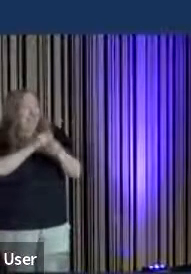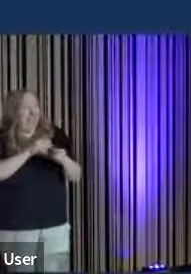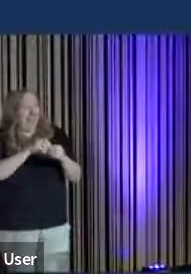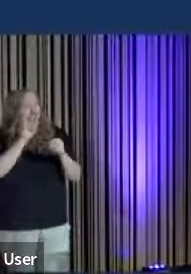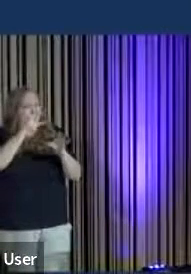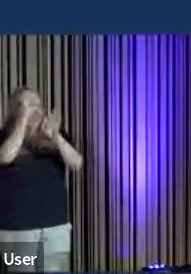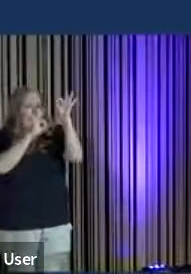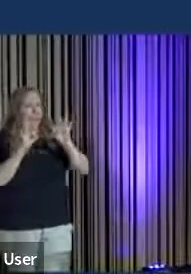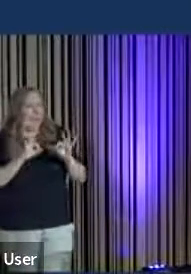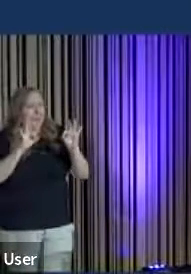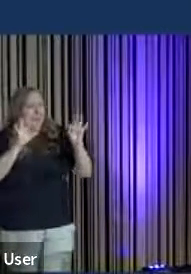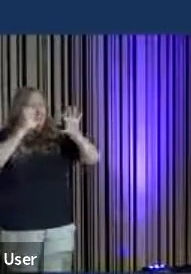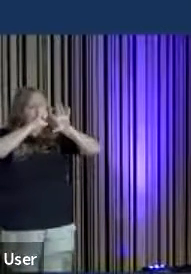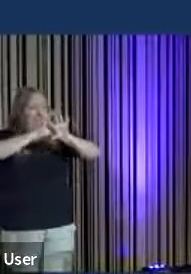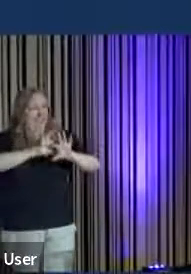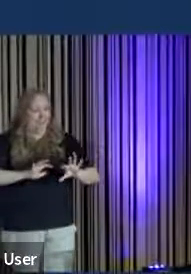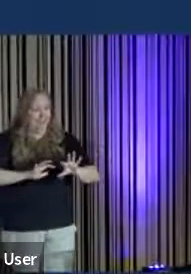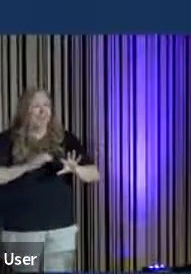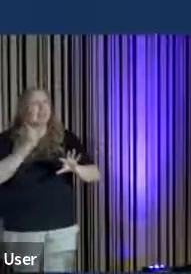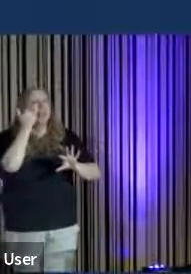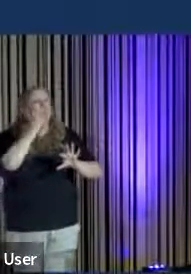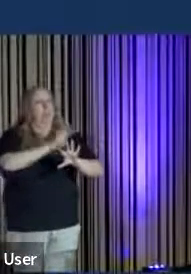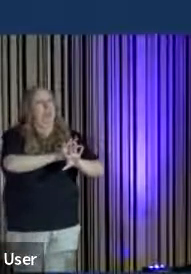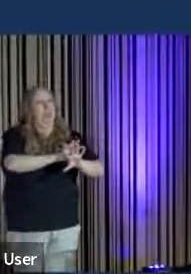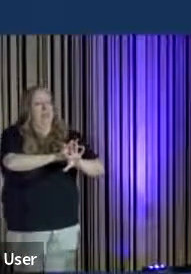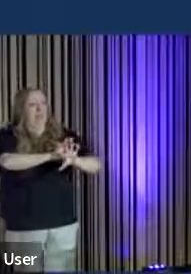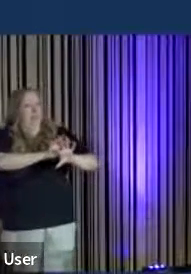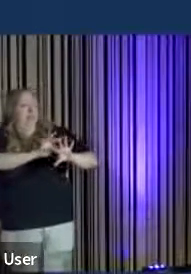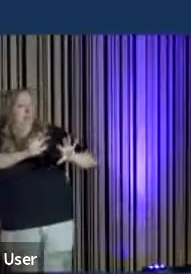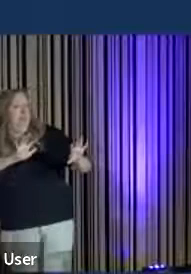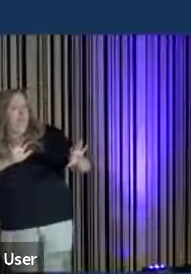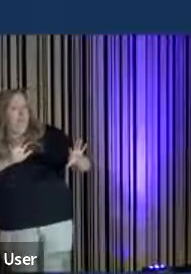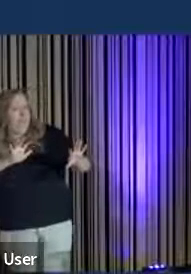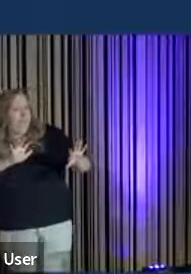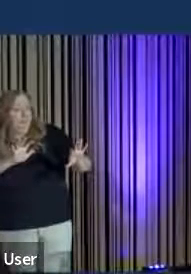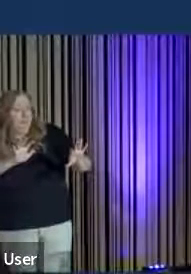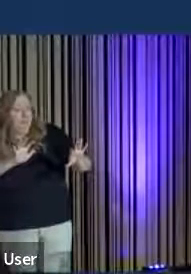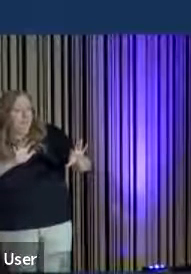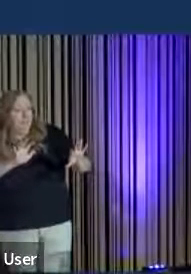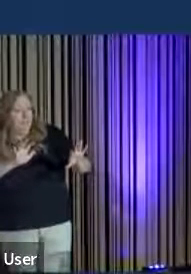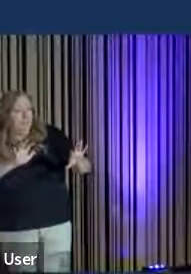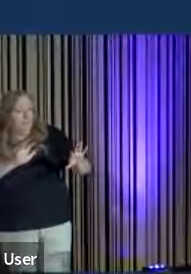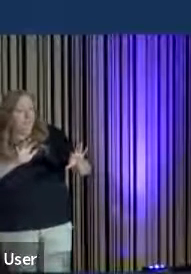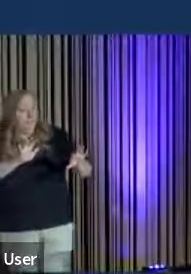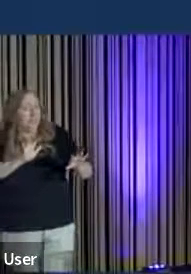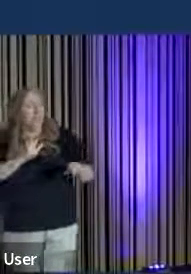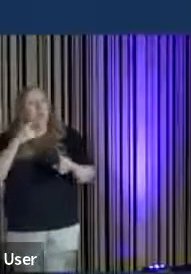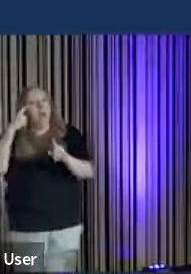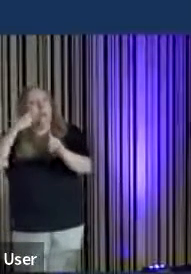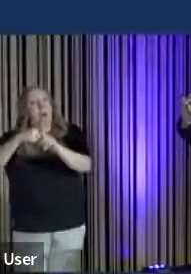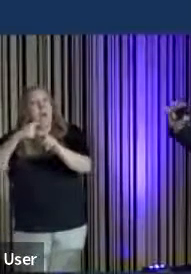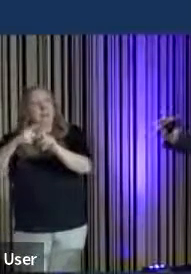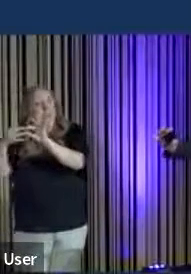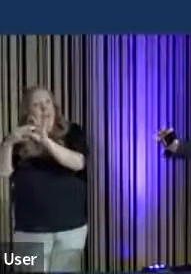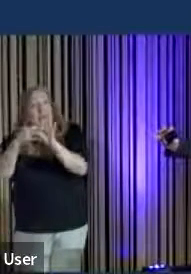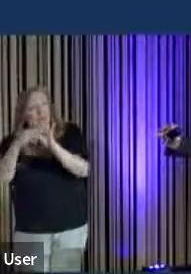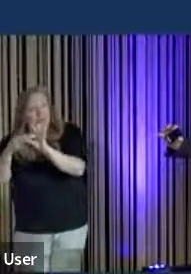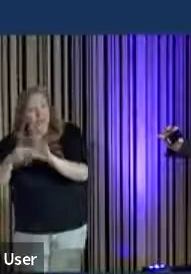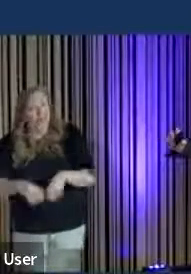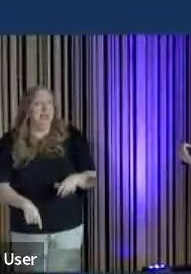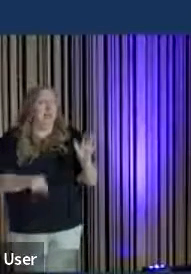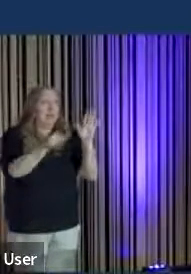if we disentangle it just simply by pulling out, you know, the number of positive associations with the number of